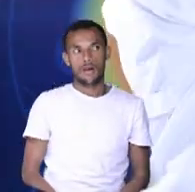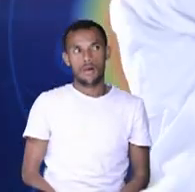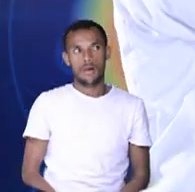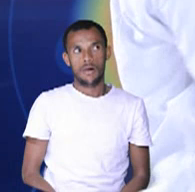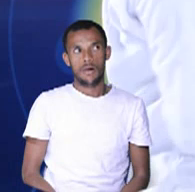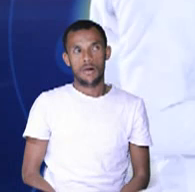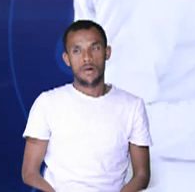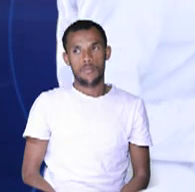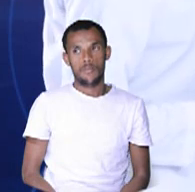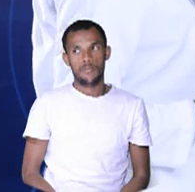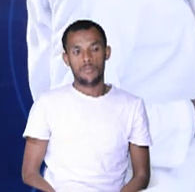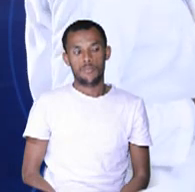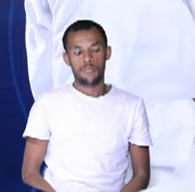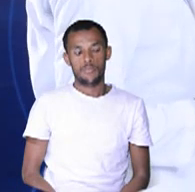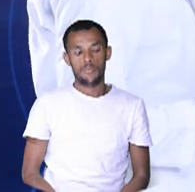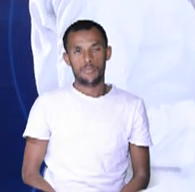proportional.